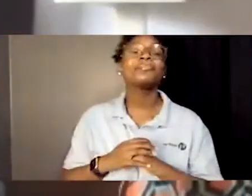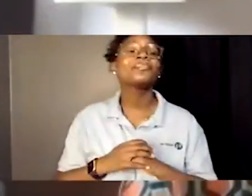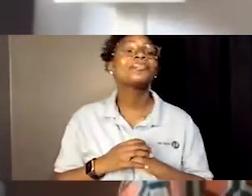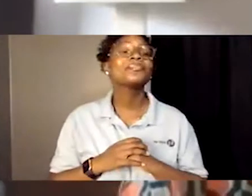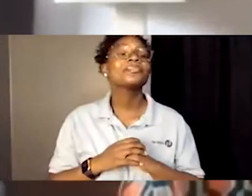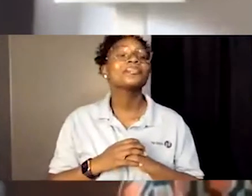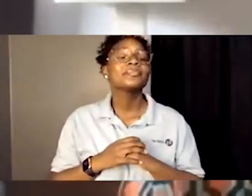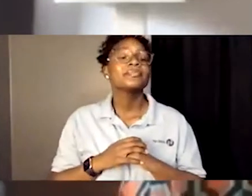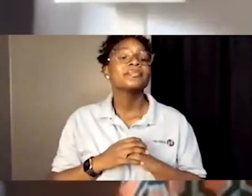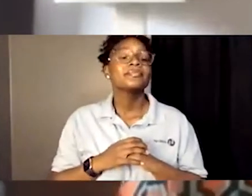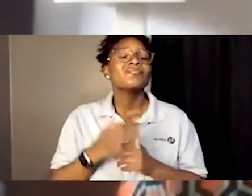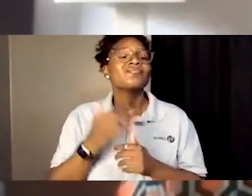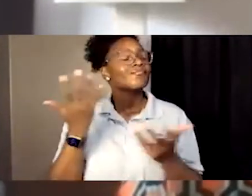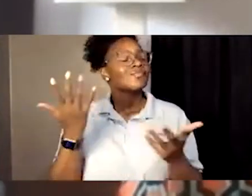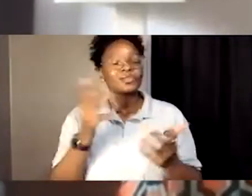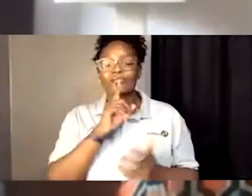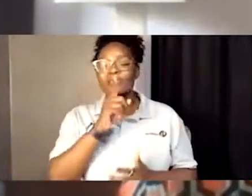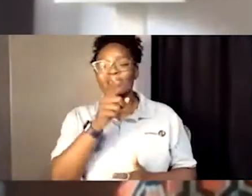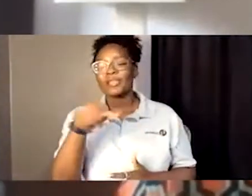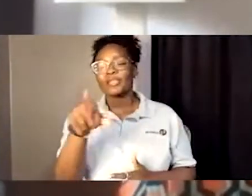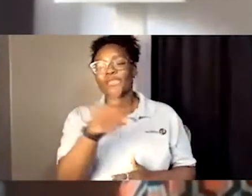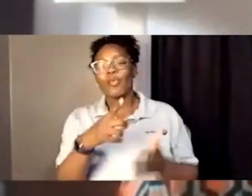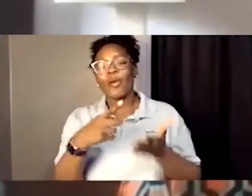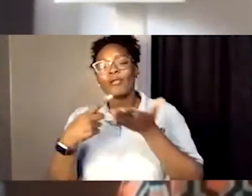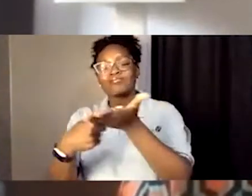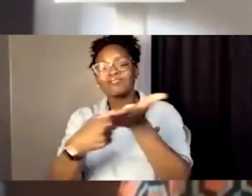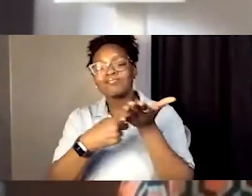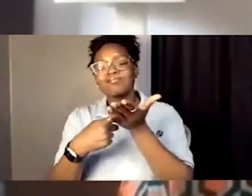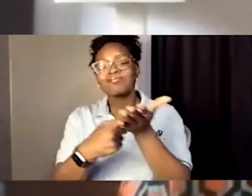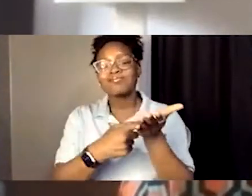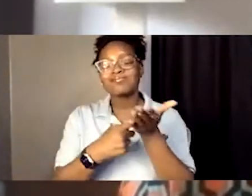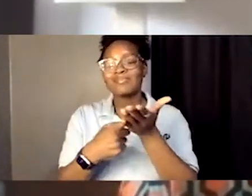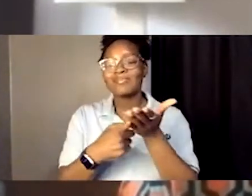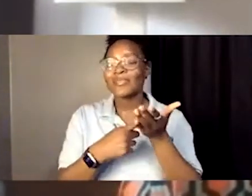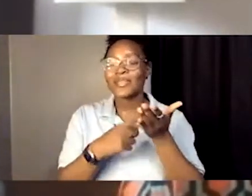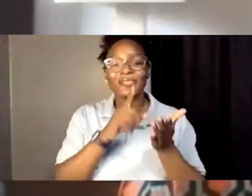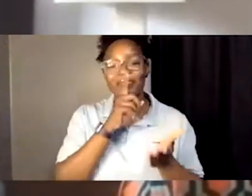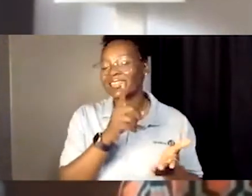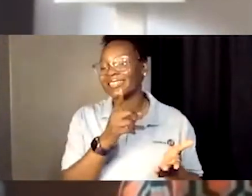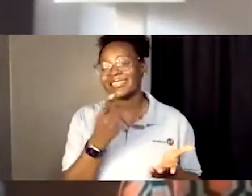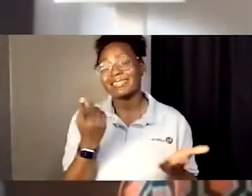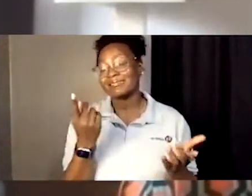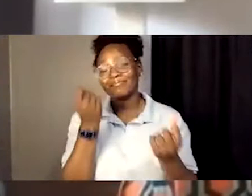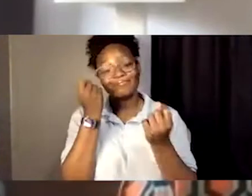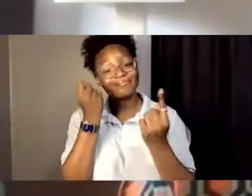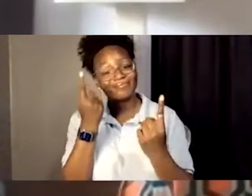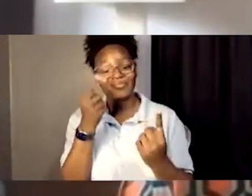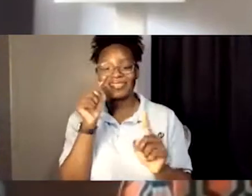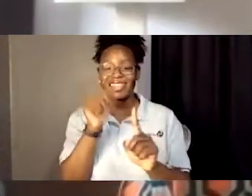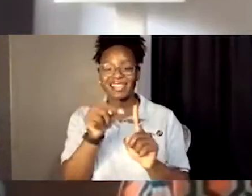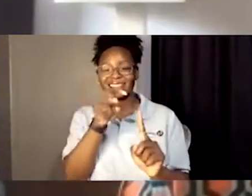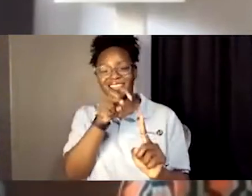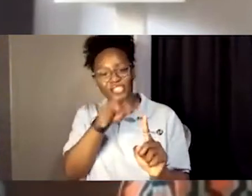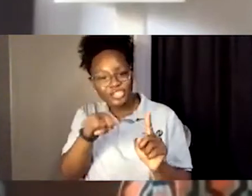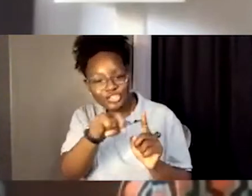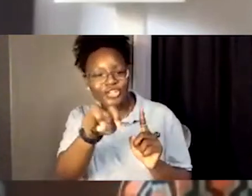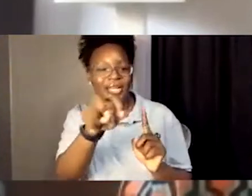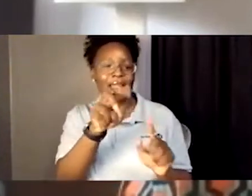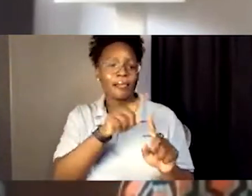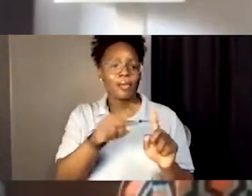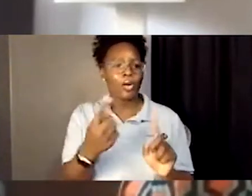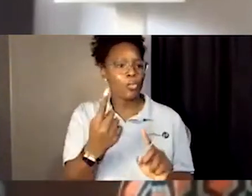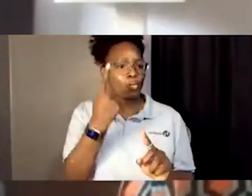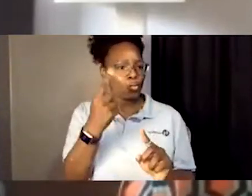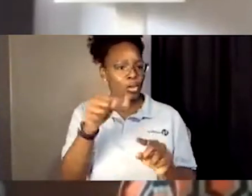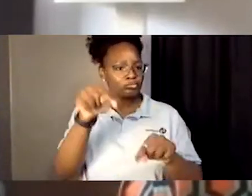everything that everyone has said, you know, this has been such a journey. The one thing I just quickly want to come back to